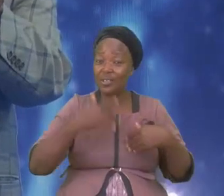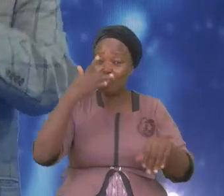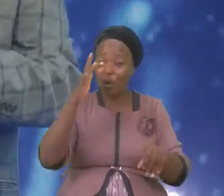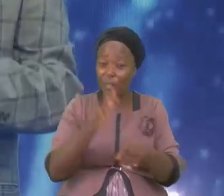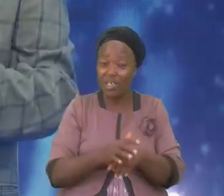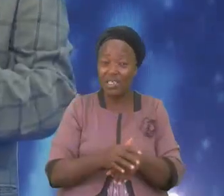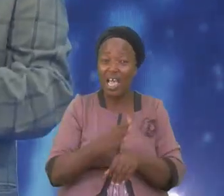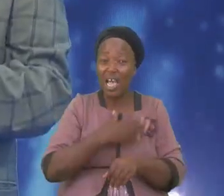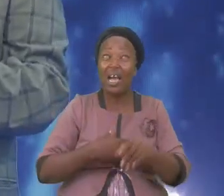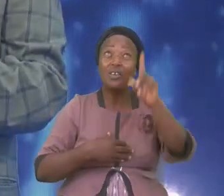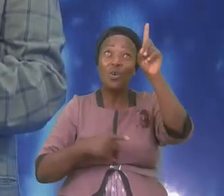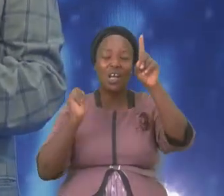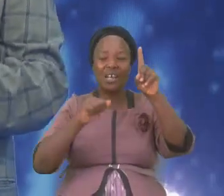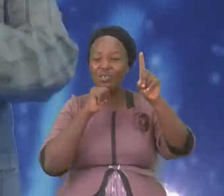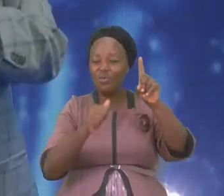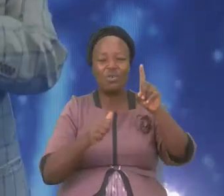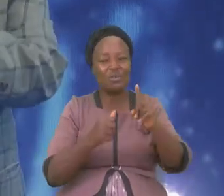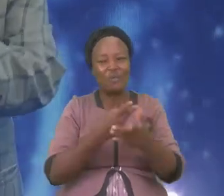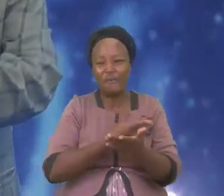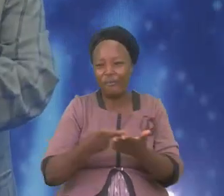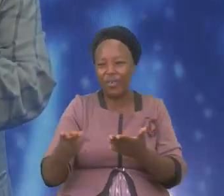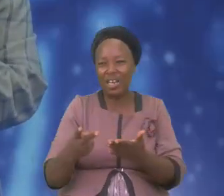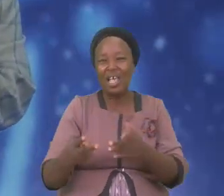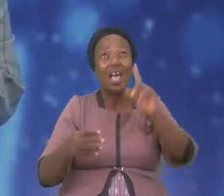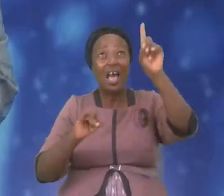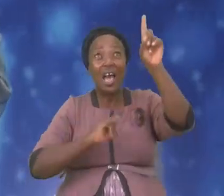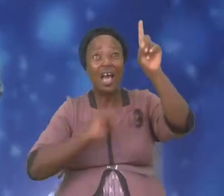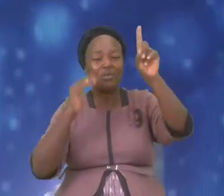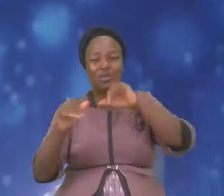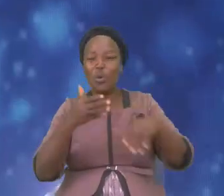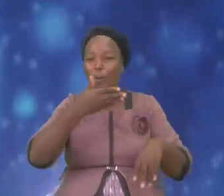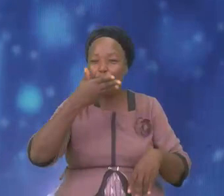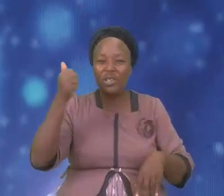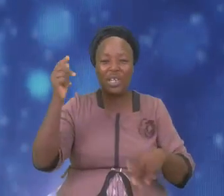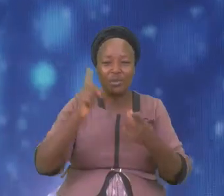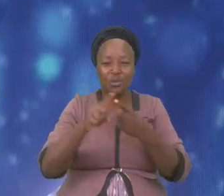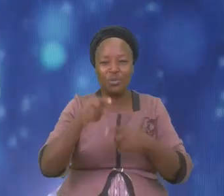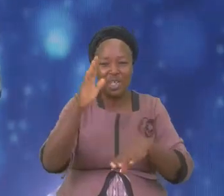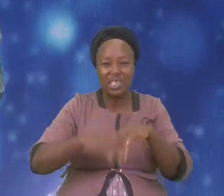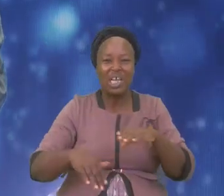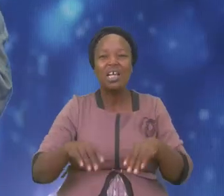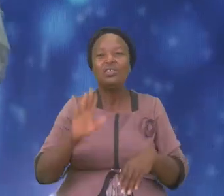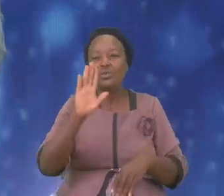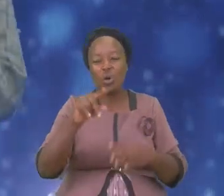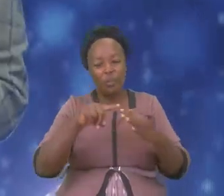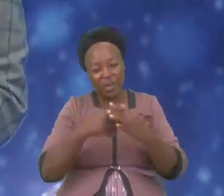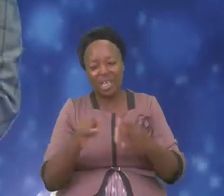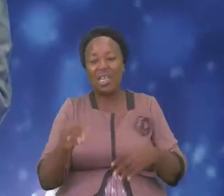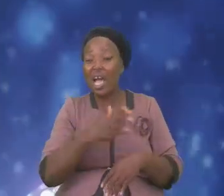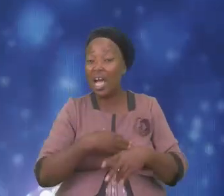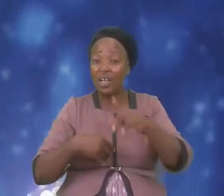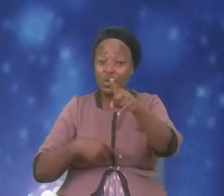you than at your beginnings, and ye shall know that I am the Lord. Look at